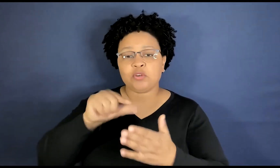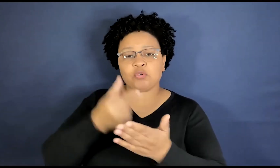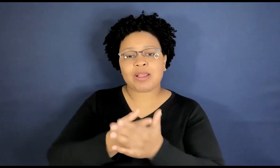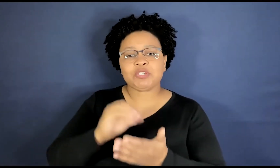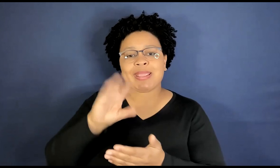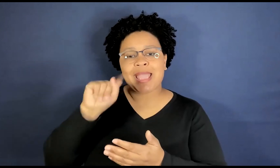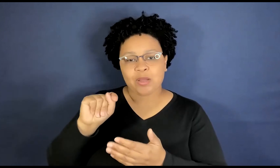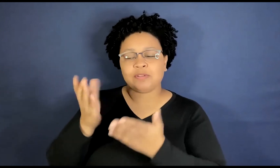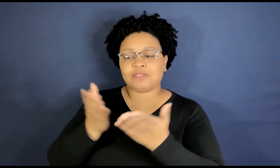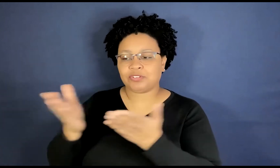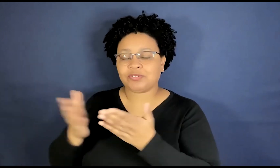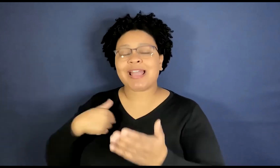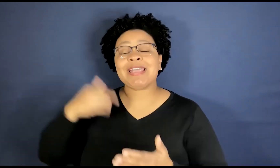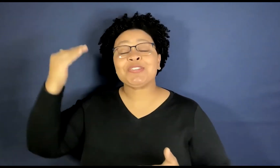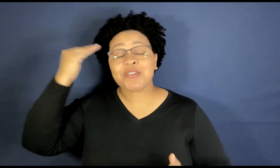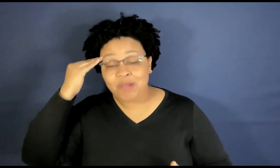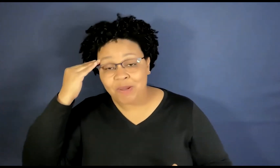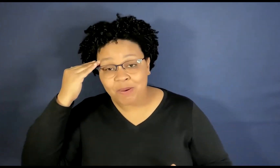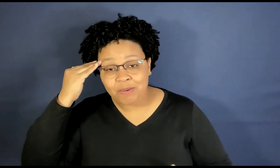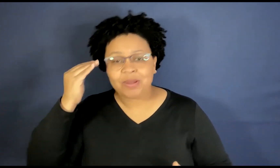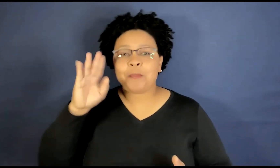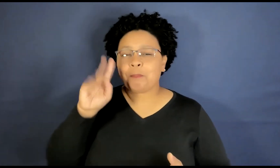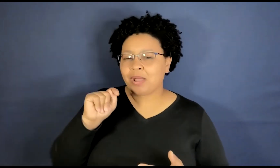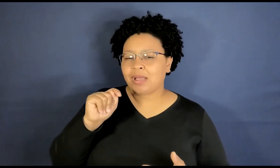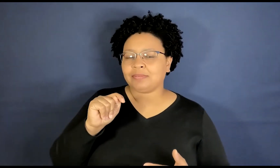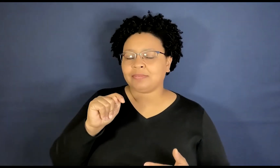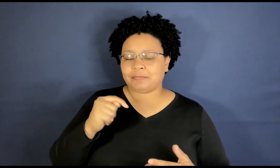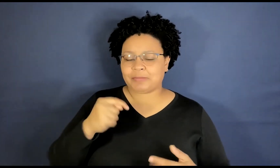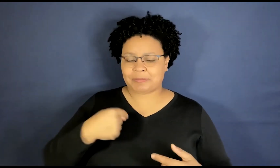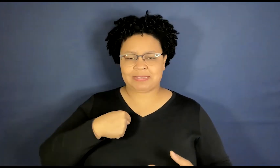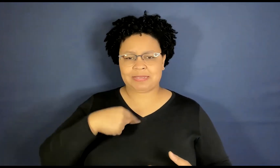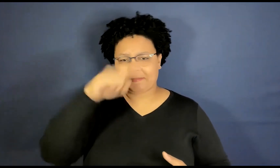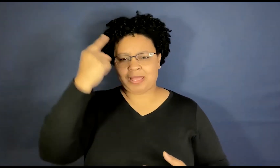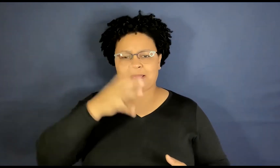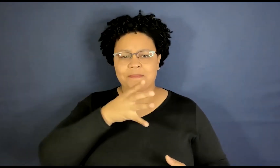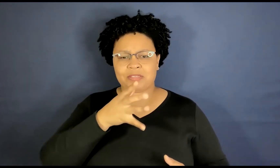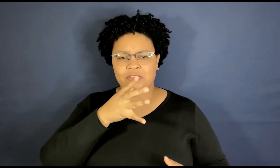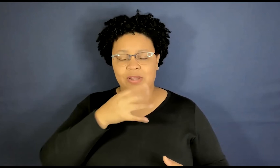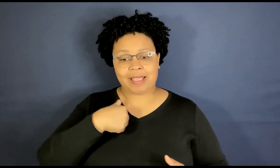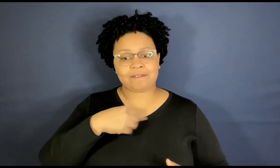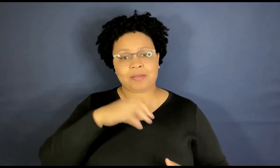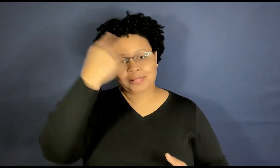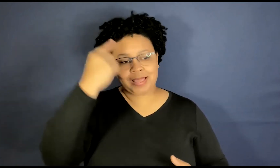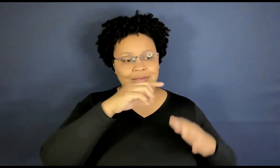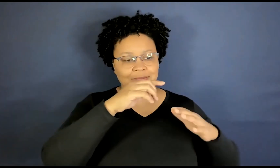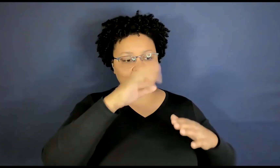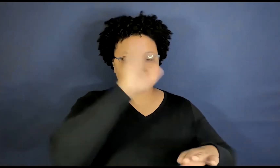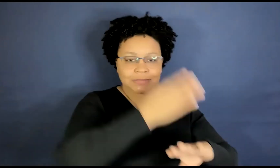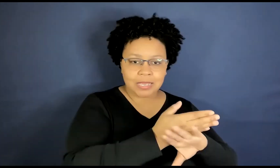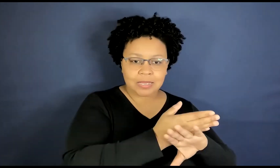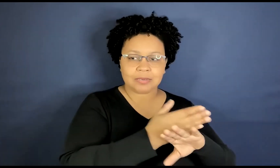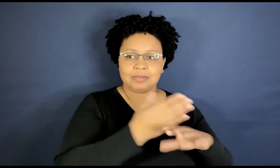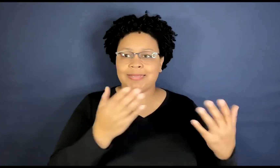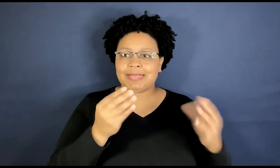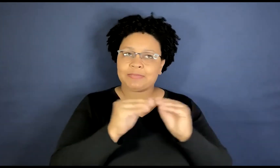thing. I know this, but I told her, I said, as a Black mother, I have a Black son, and it's more than